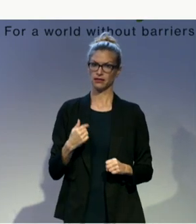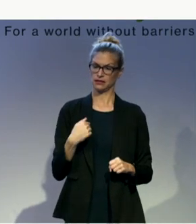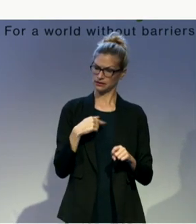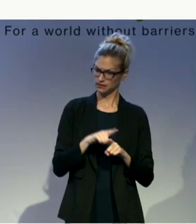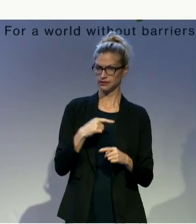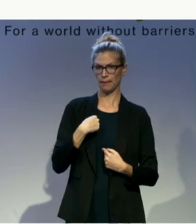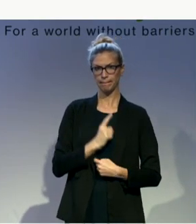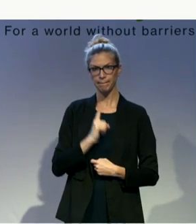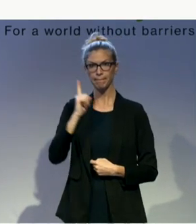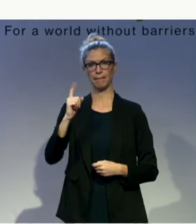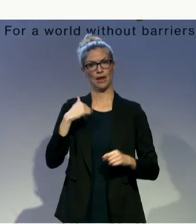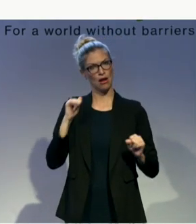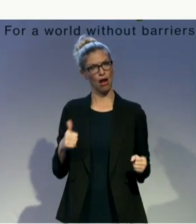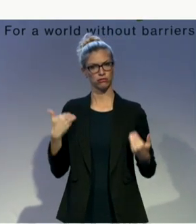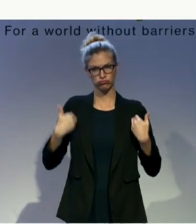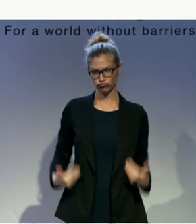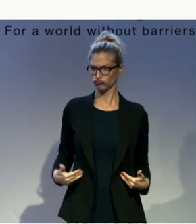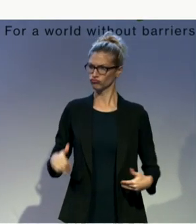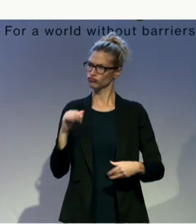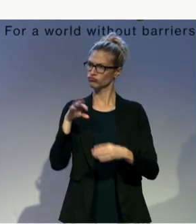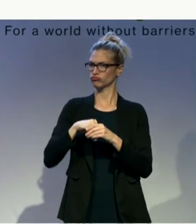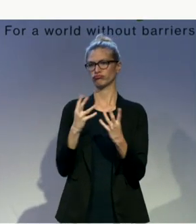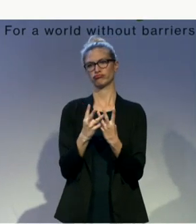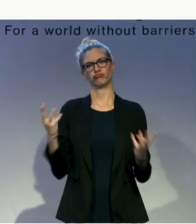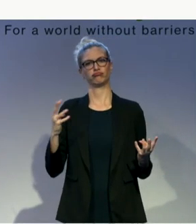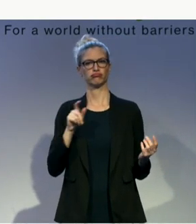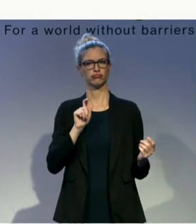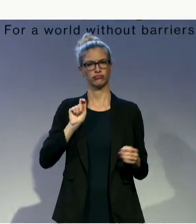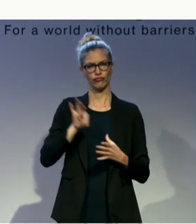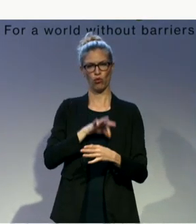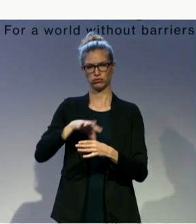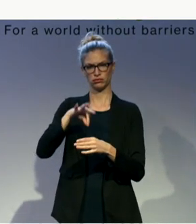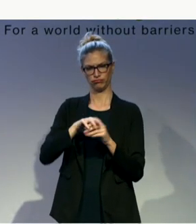candidate. And it's